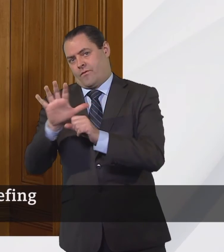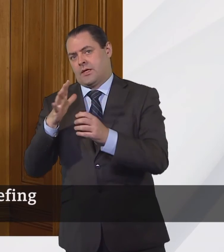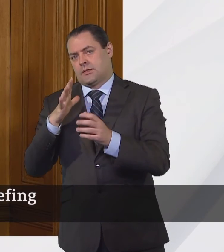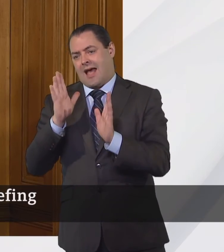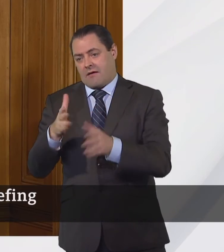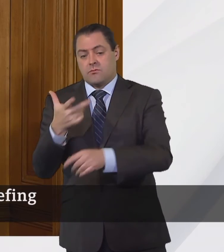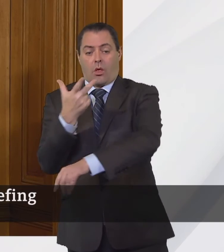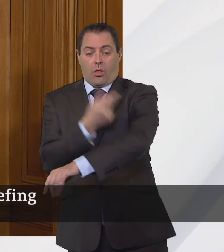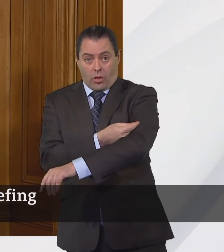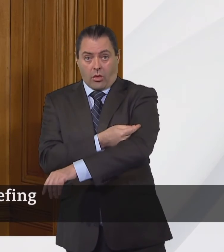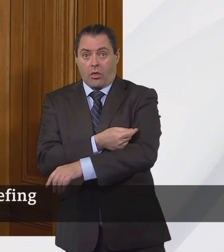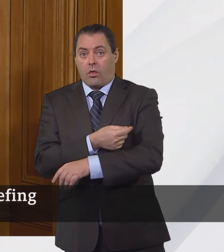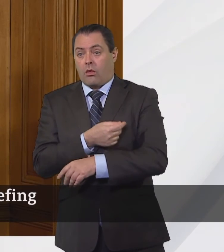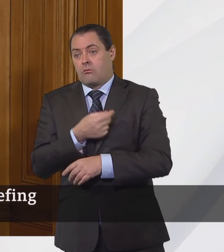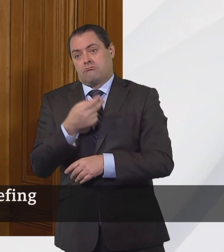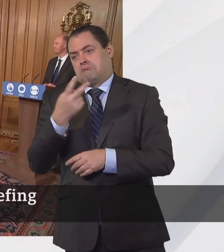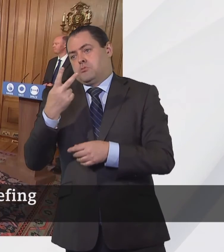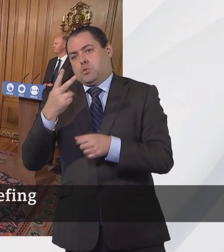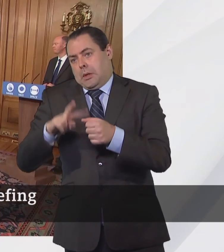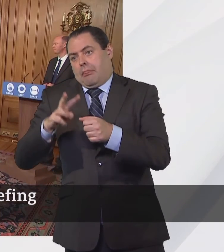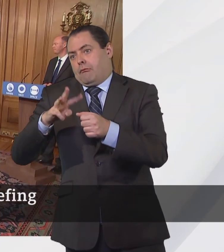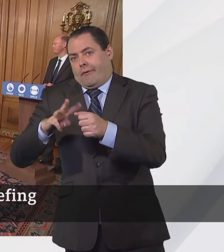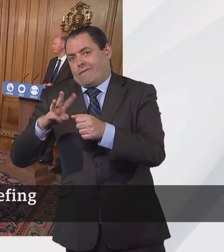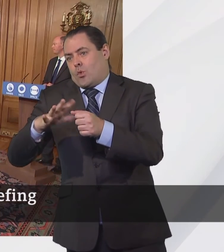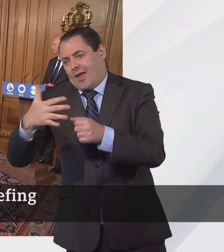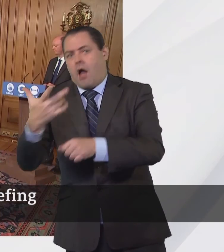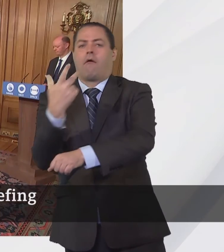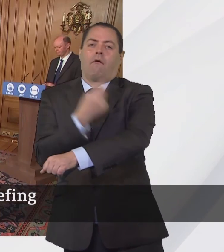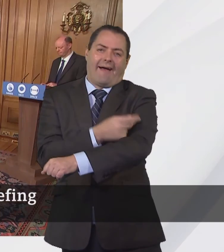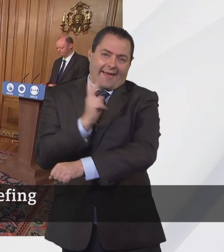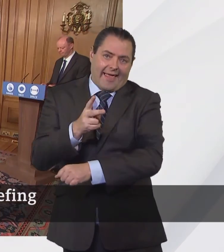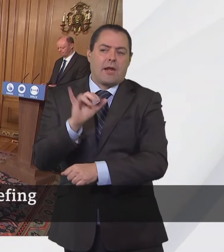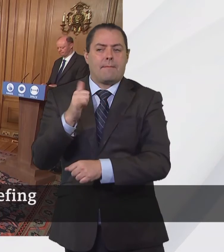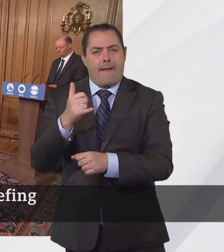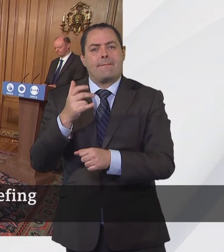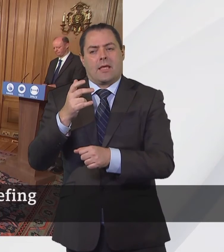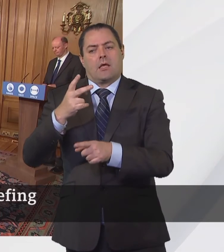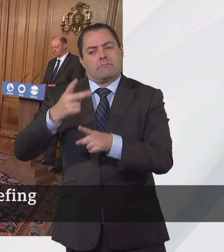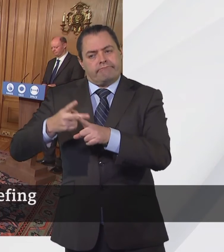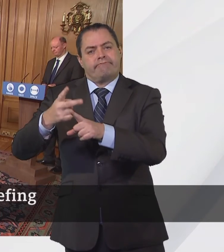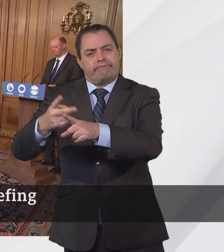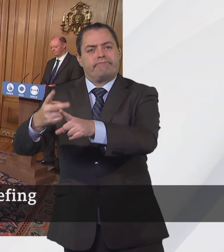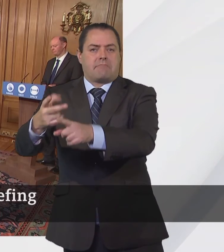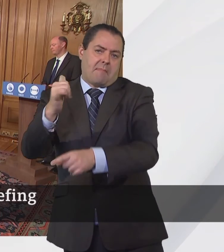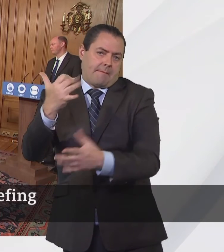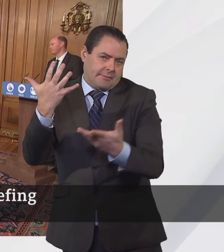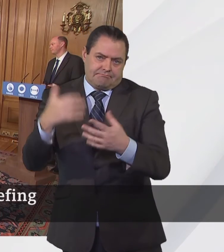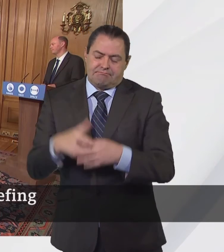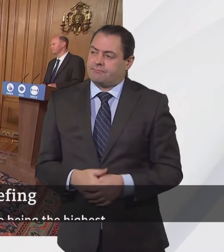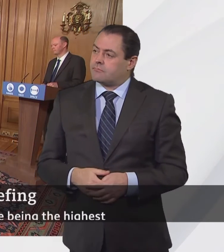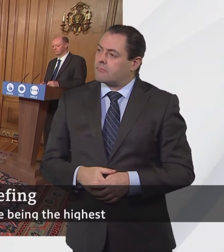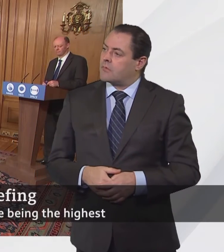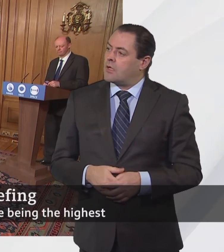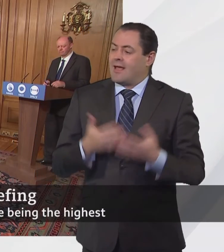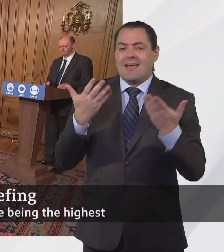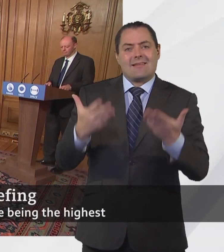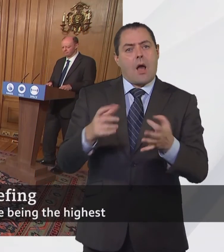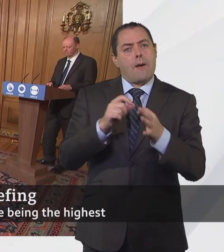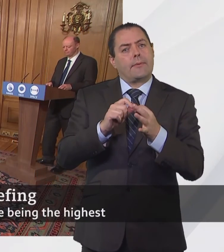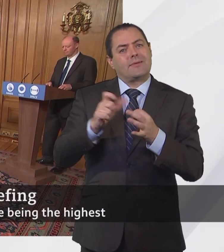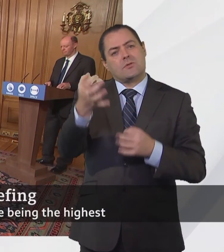vaccination, but we may have to repeat it subsequently. Thank you both very much, and thank you, Richard. Let's go to Laura Koonsberg of the